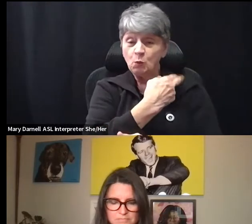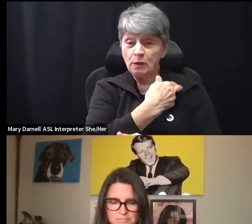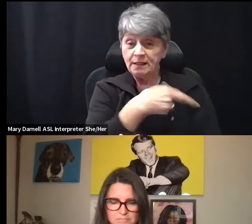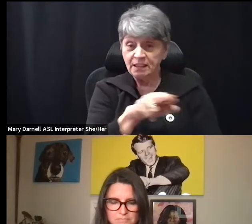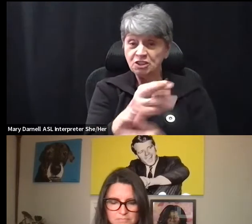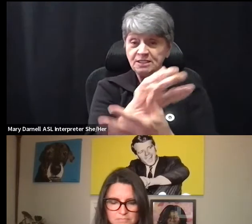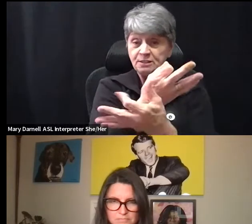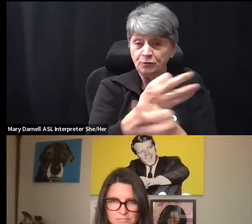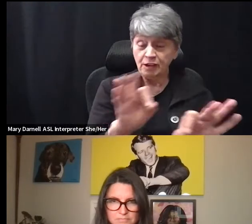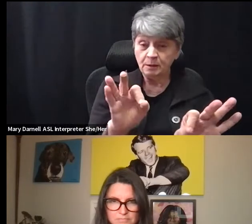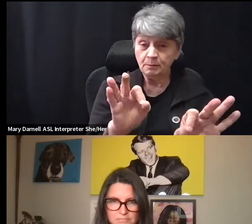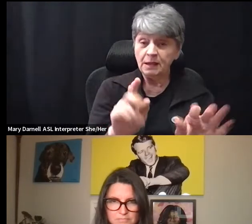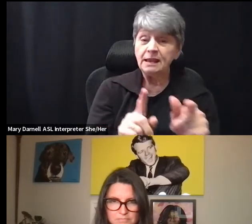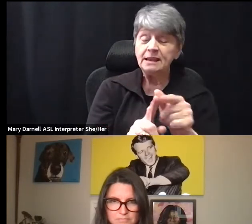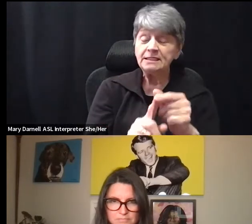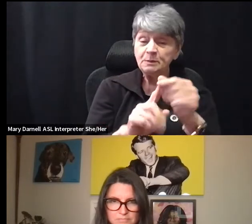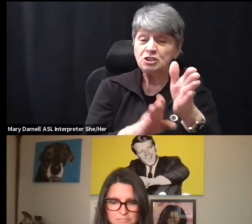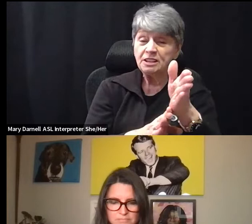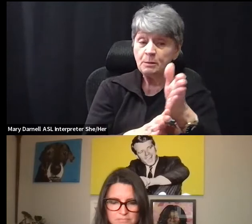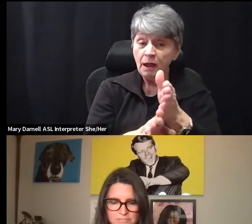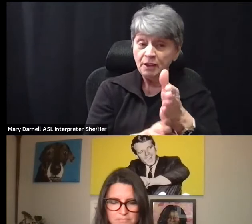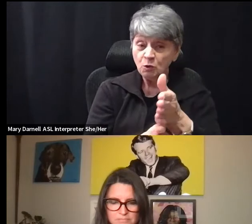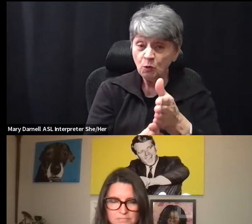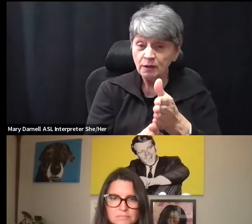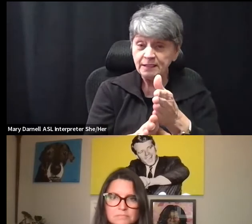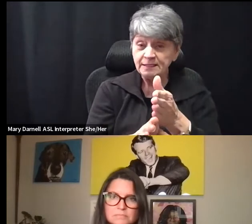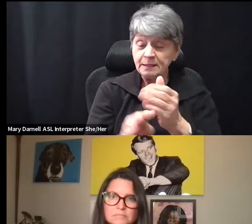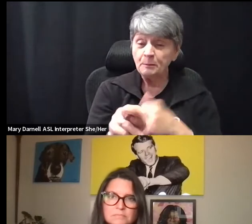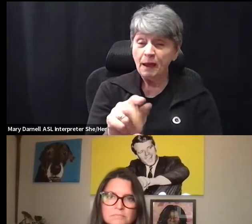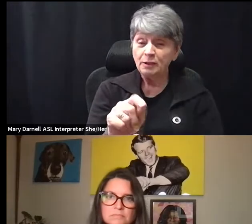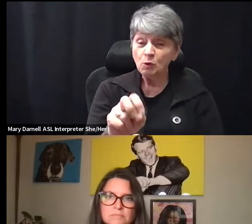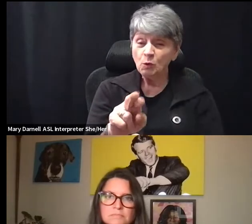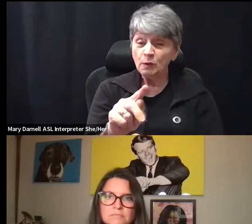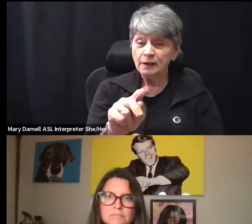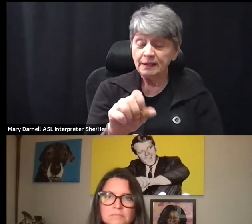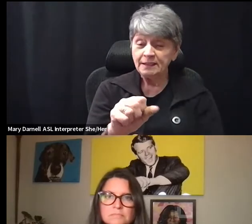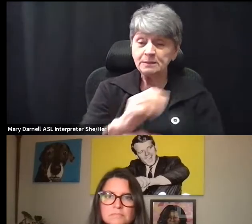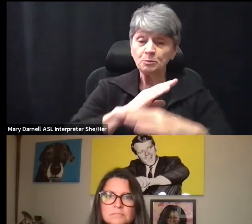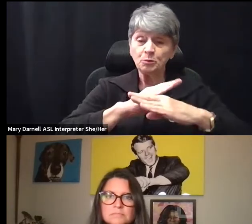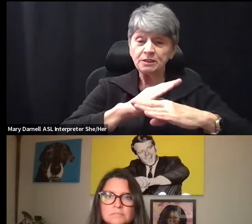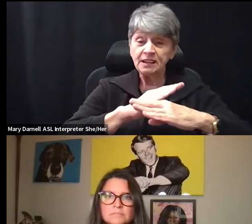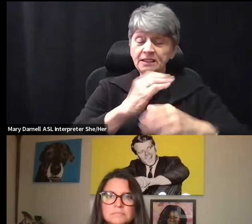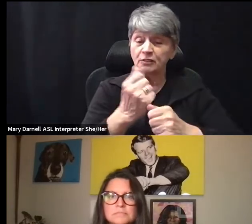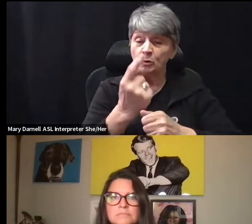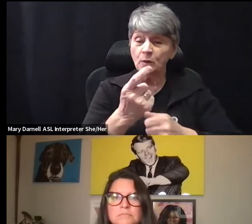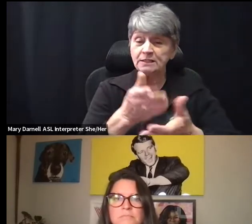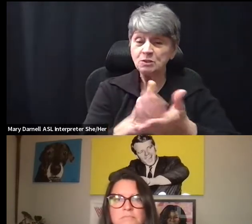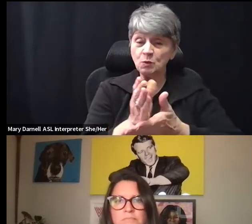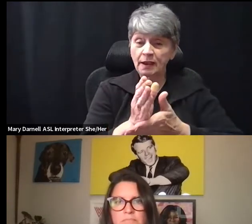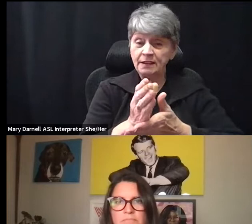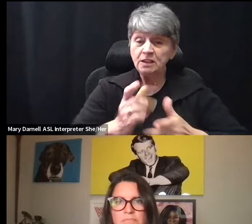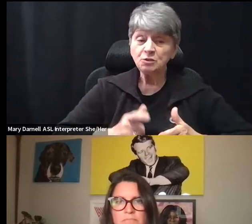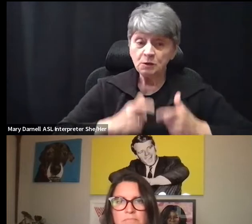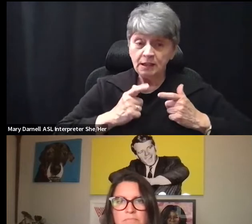religious minorities, those who are more disempowered, in our society, protects everybody's right to live and believe as we